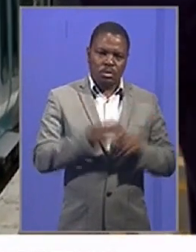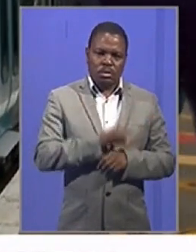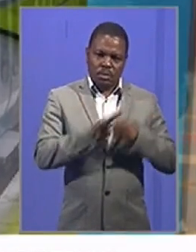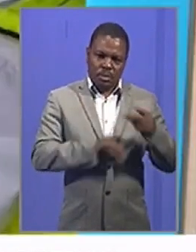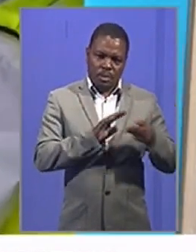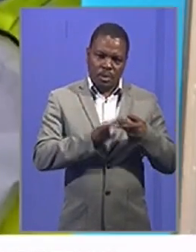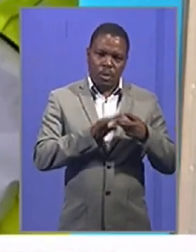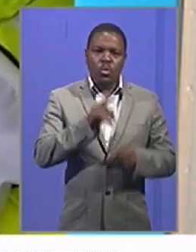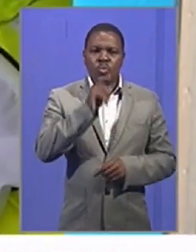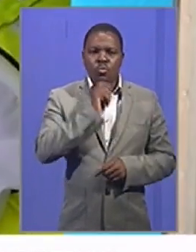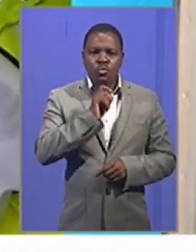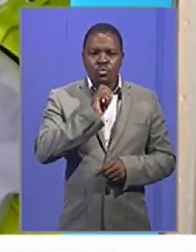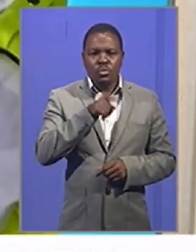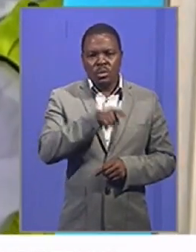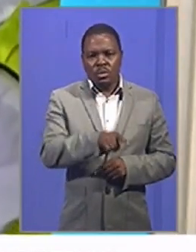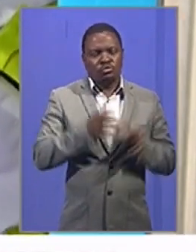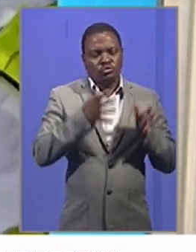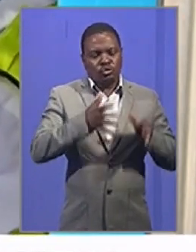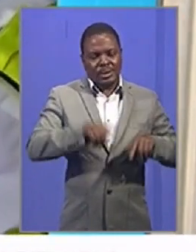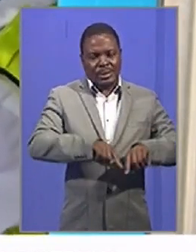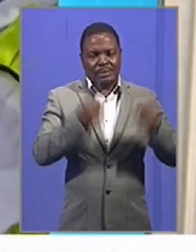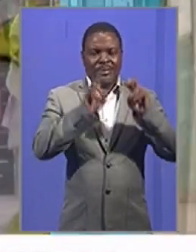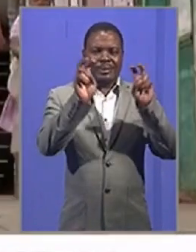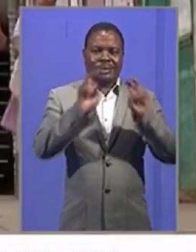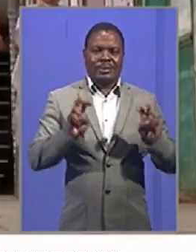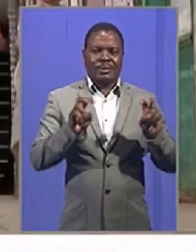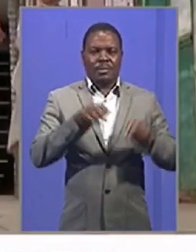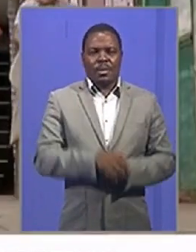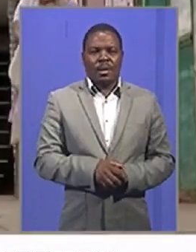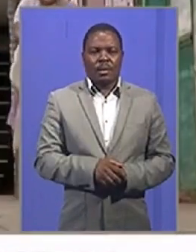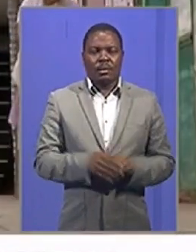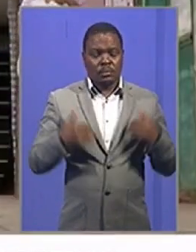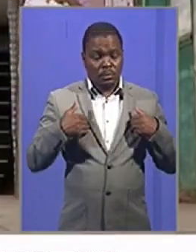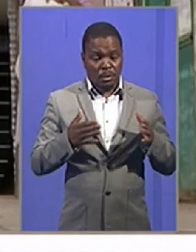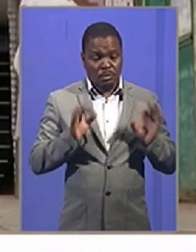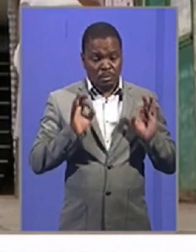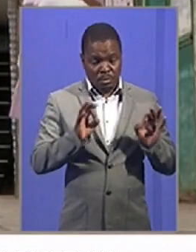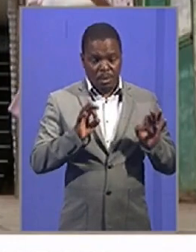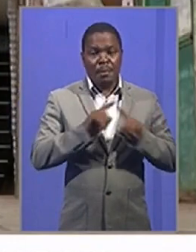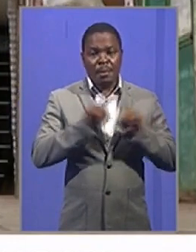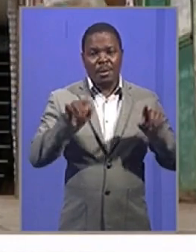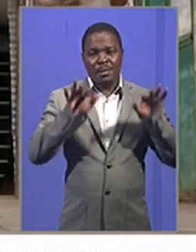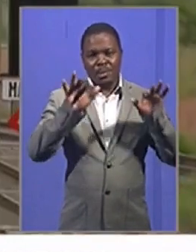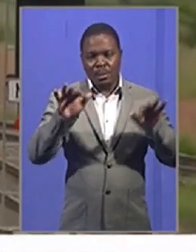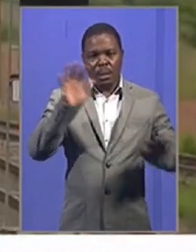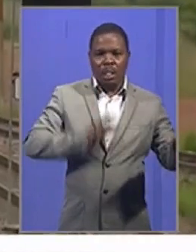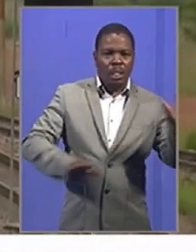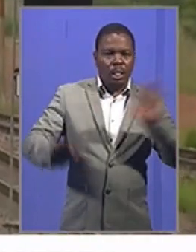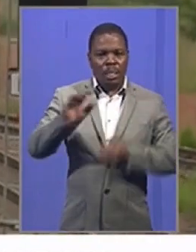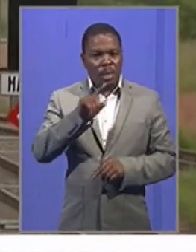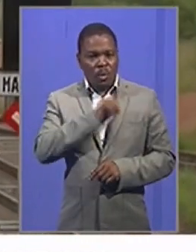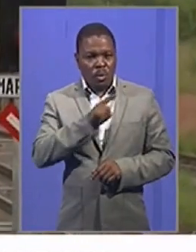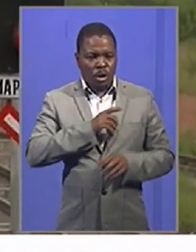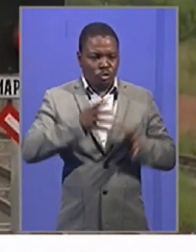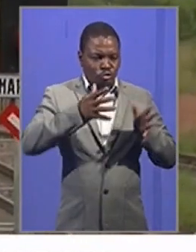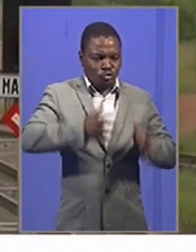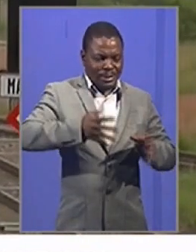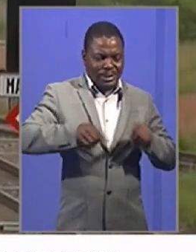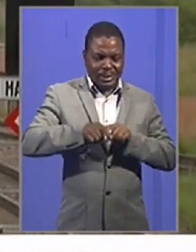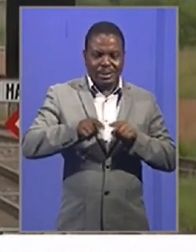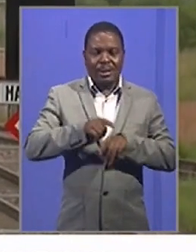ntšhwa electric multiple unit trains. Le fa tirelo e simolotse, bapagami ba ne ba etsaetsega ka gonne terena e nnile